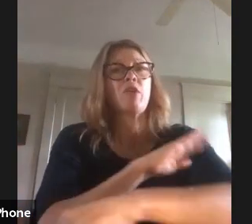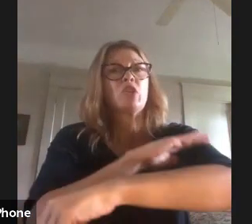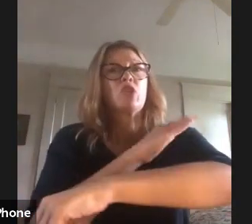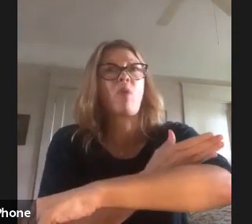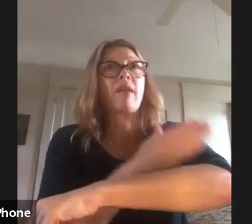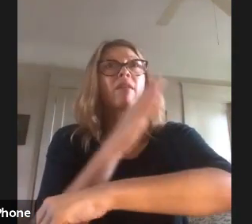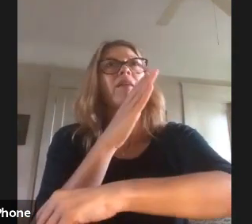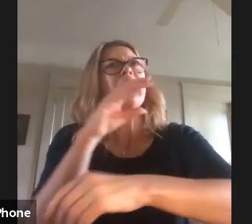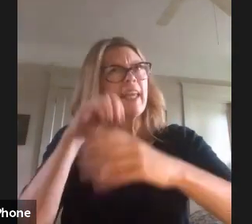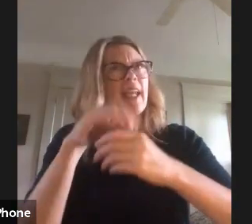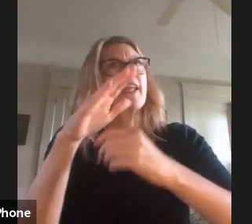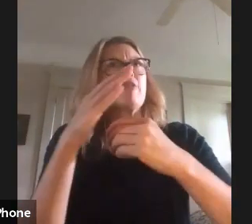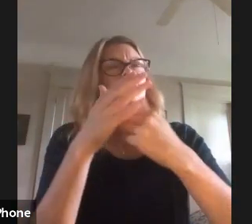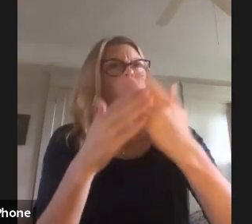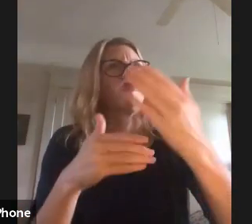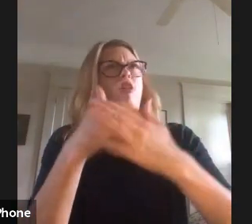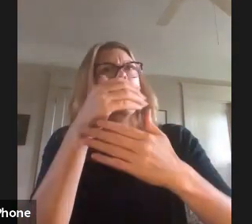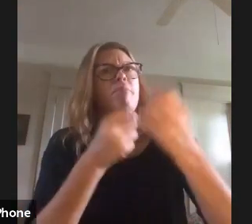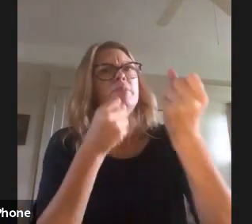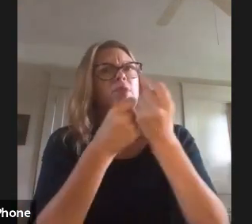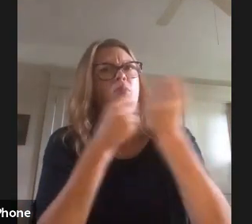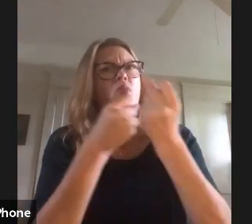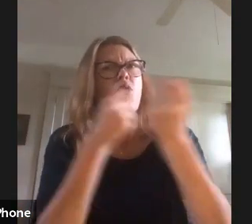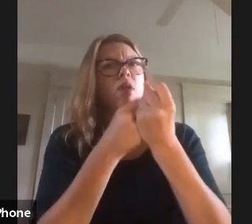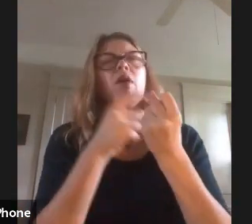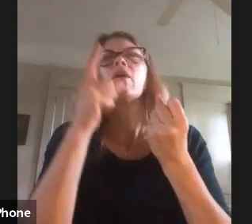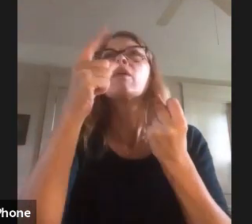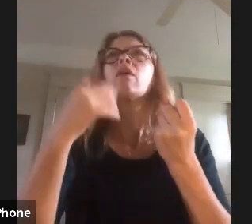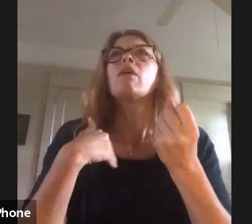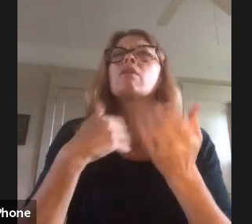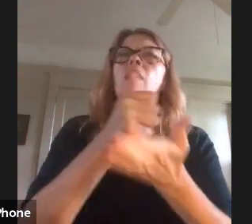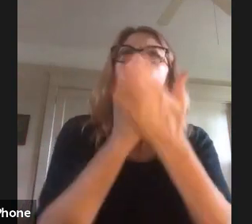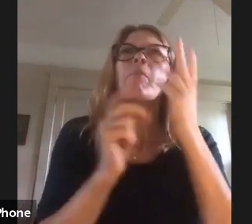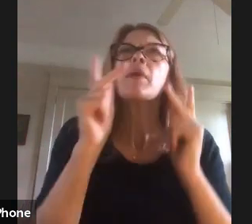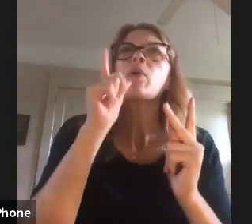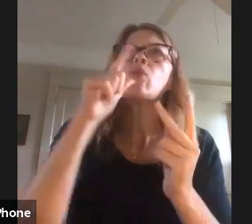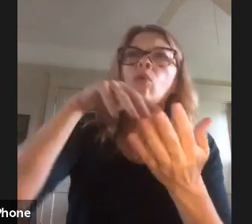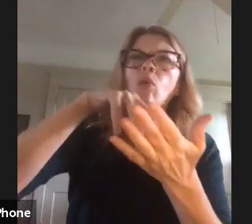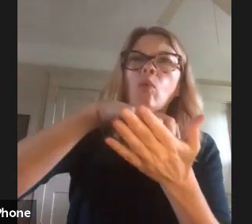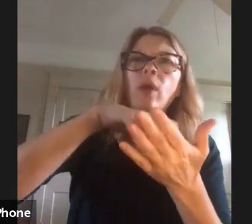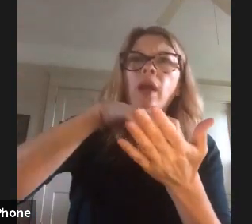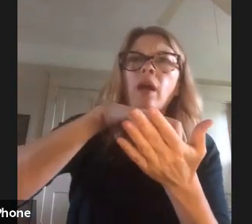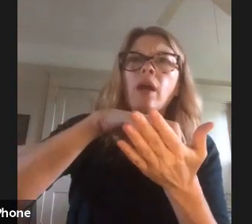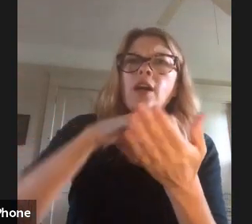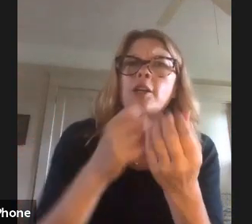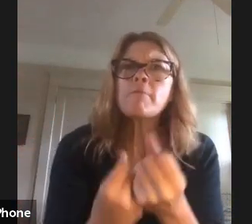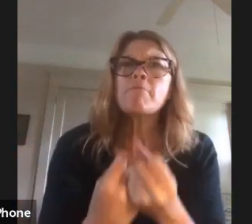in their conceit. He has cast down the mighty from their thrones and has lifted up the